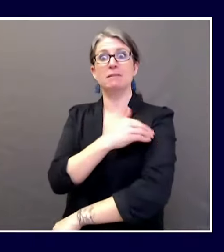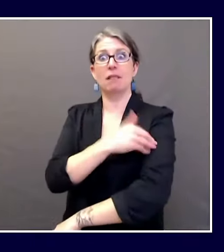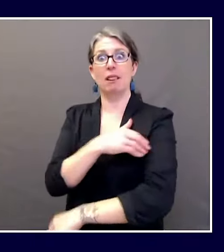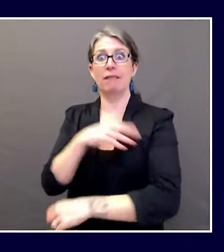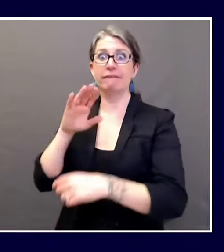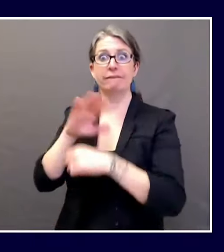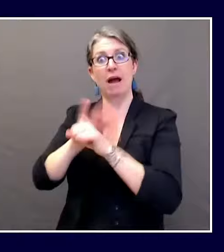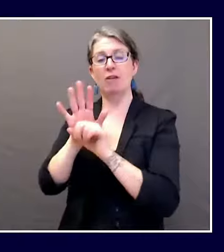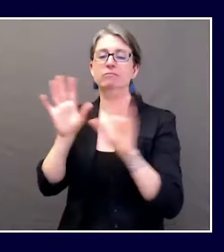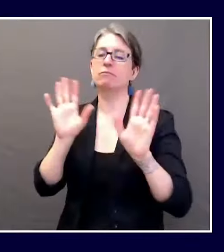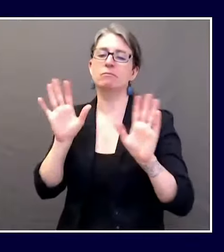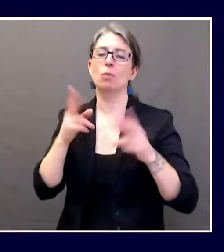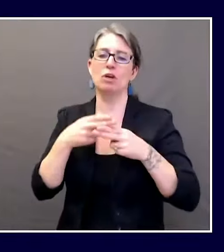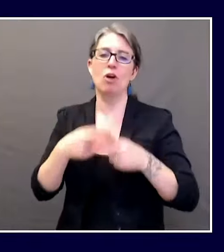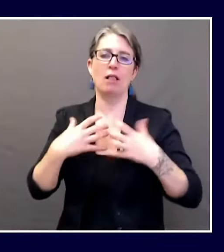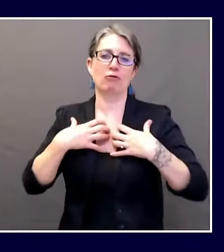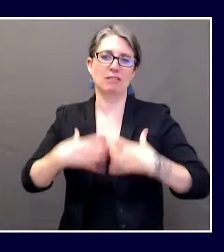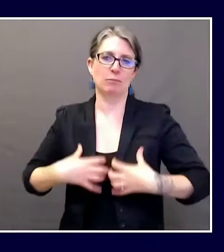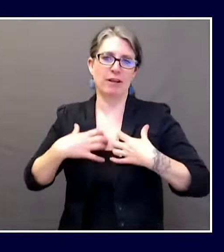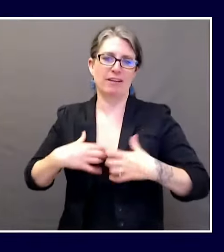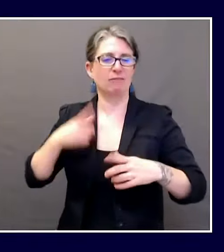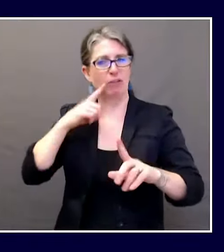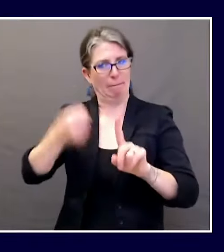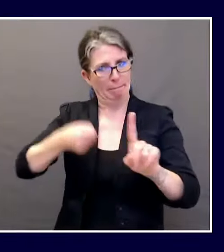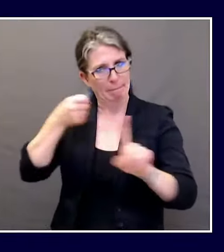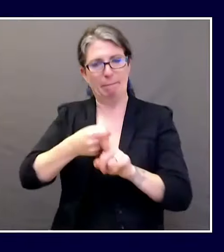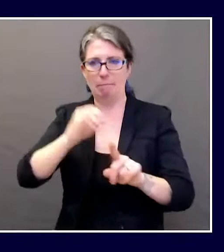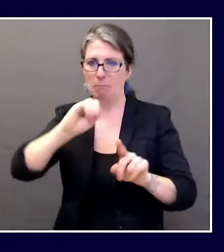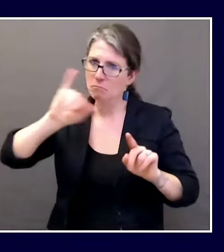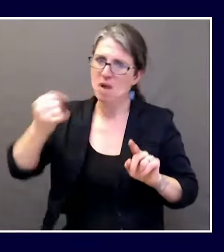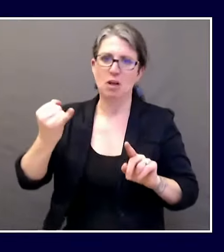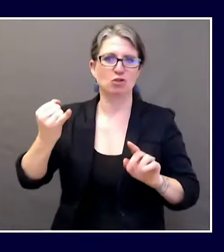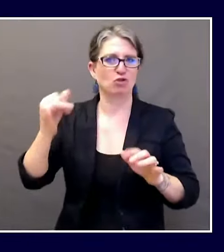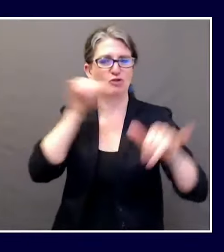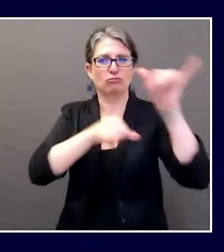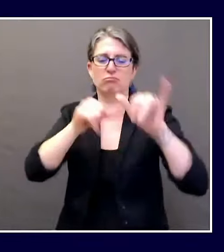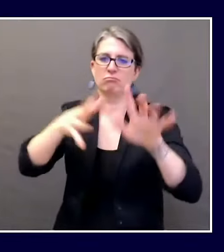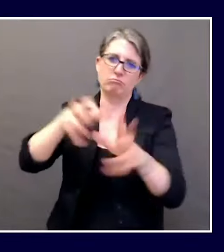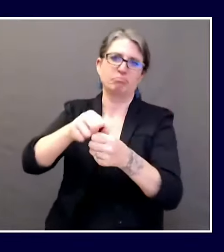Great, thank you. Let me turn next to Joe Lawler.